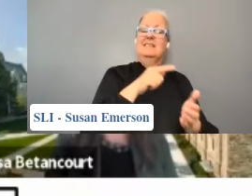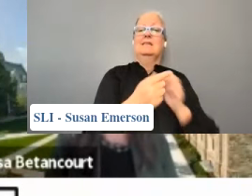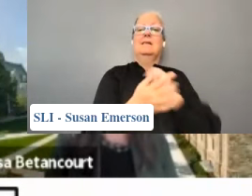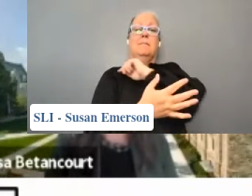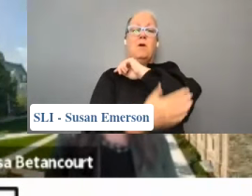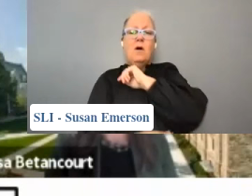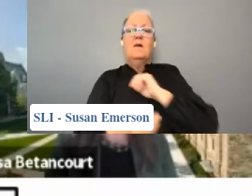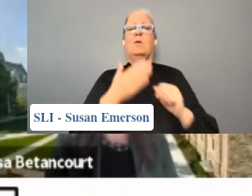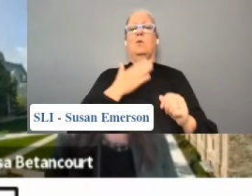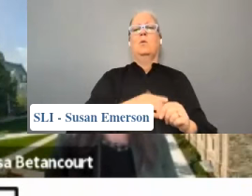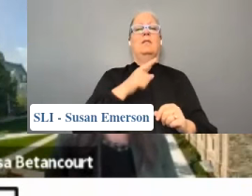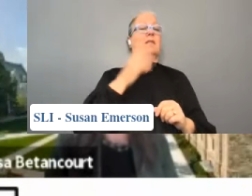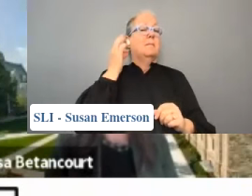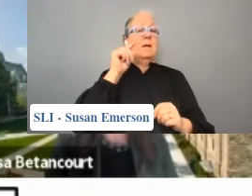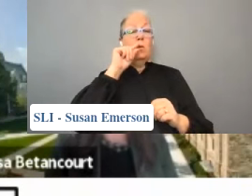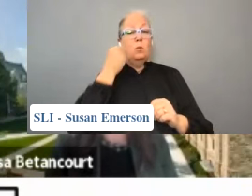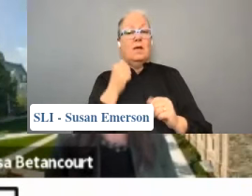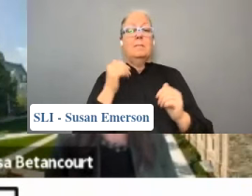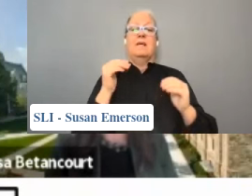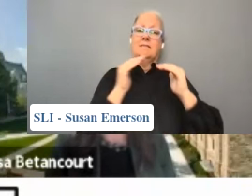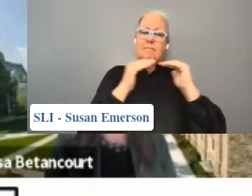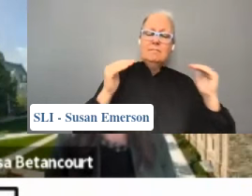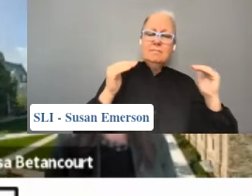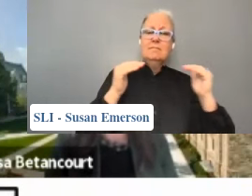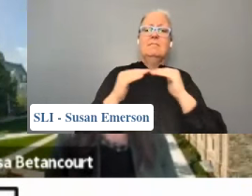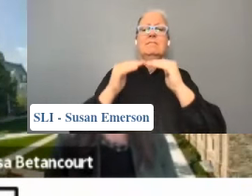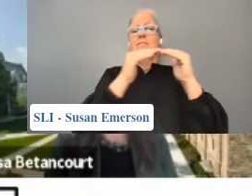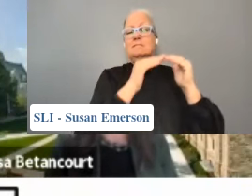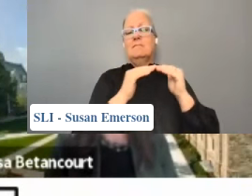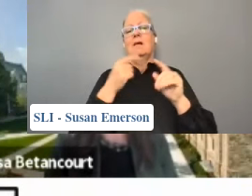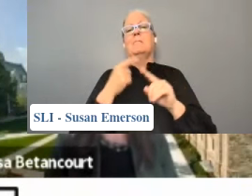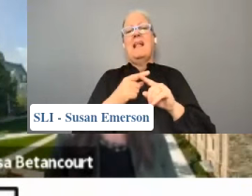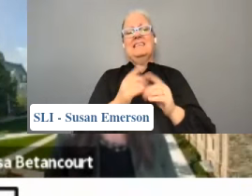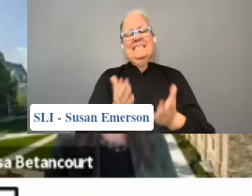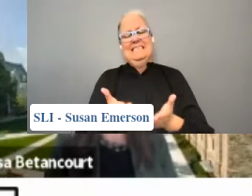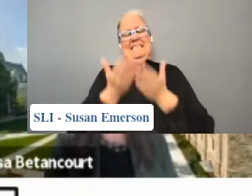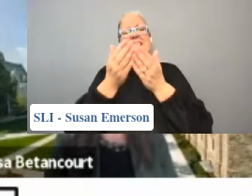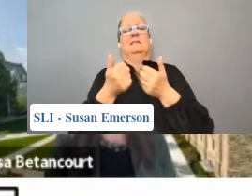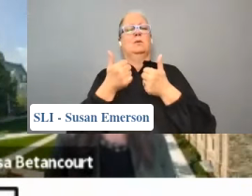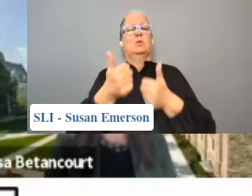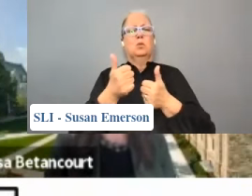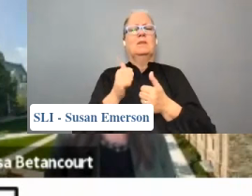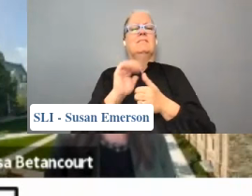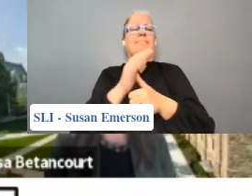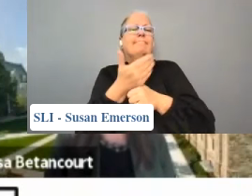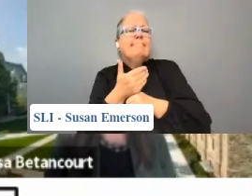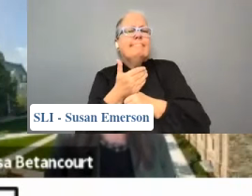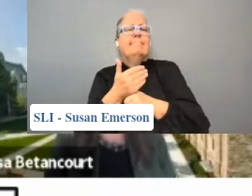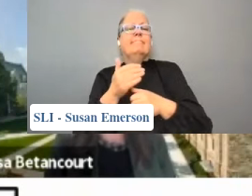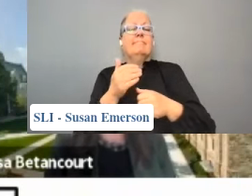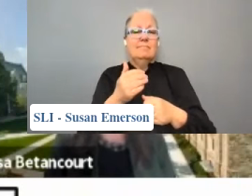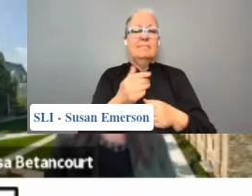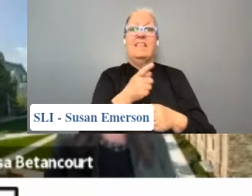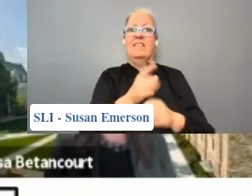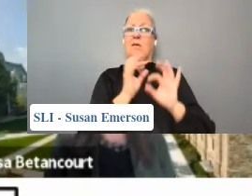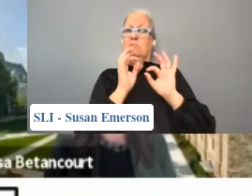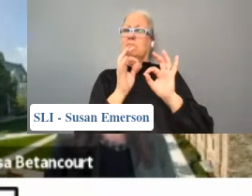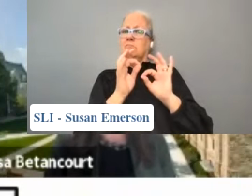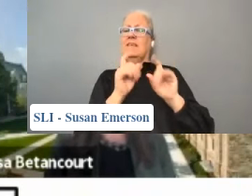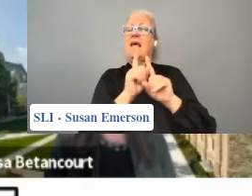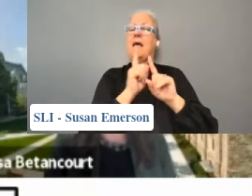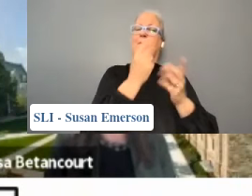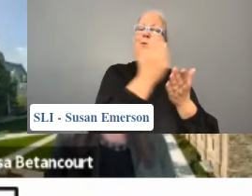gender equality, increasing attention to social safety nets. And this is really a win-win for our team because it helps us to identify and recruit the